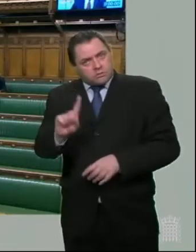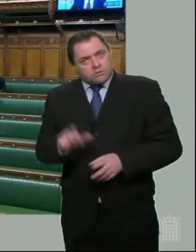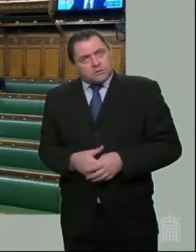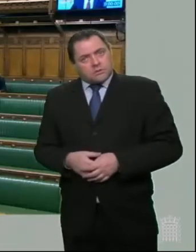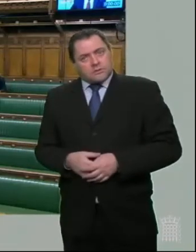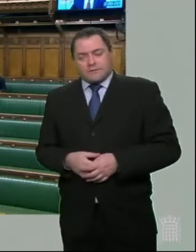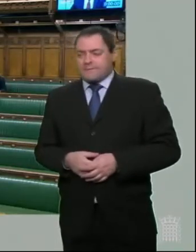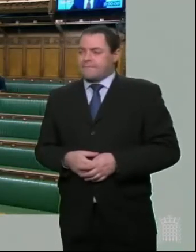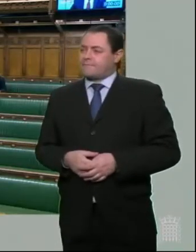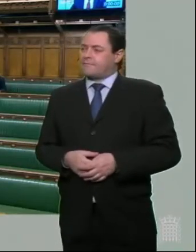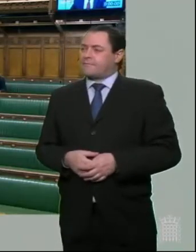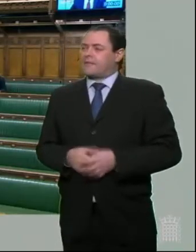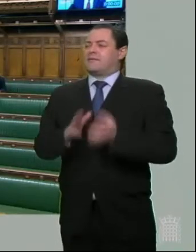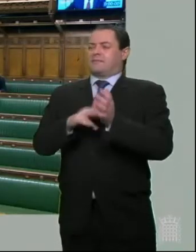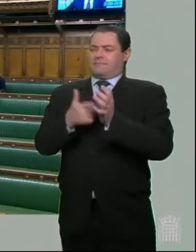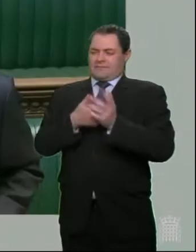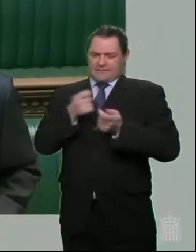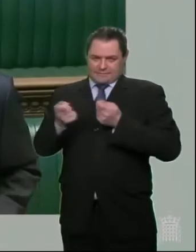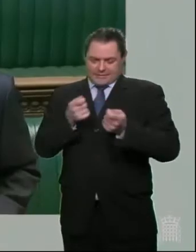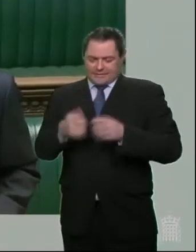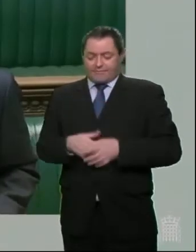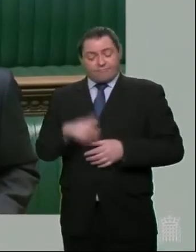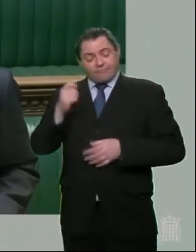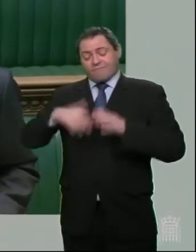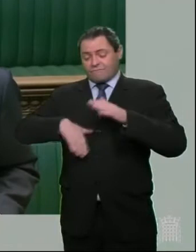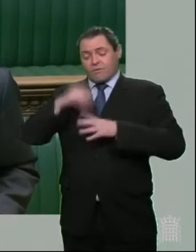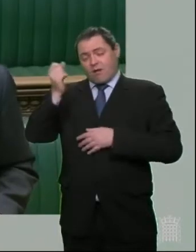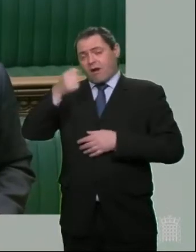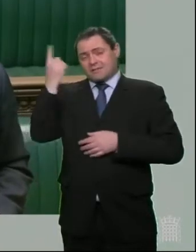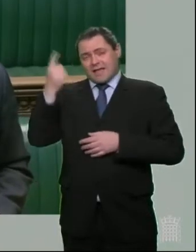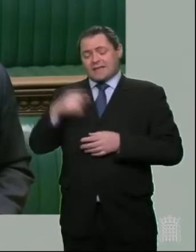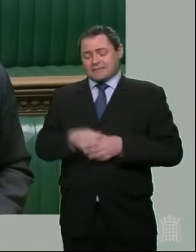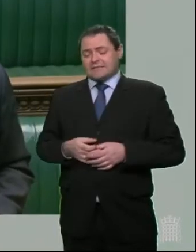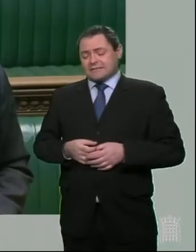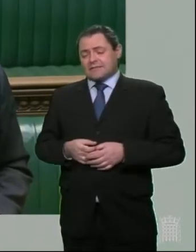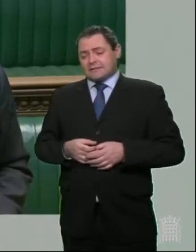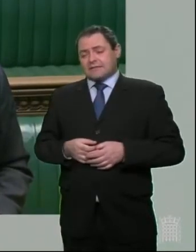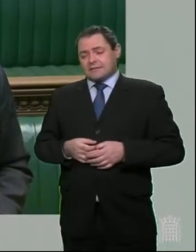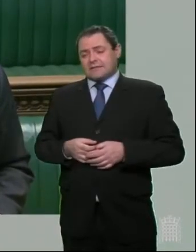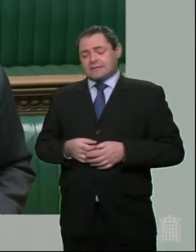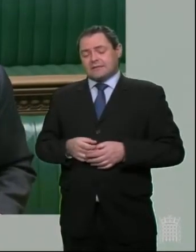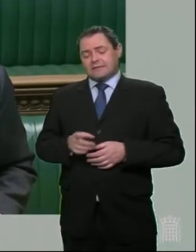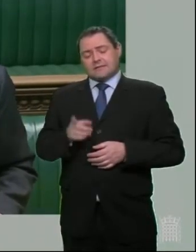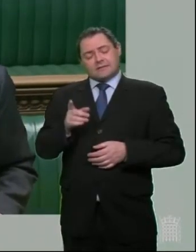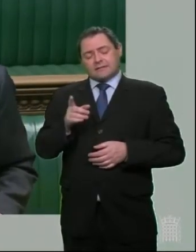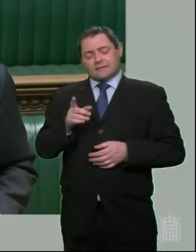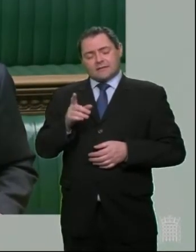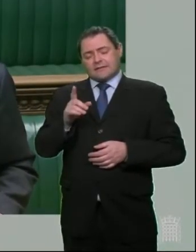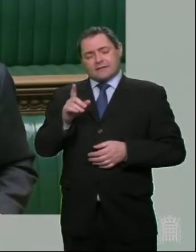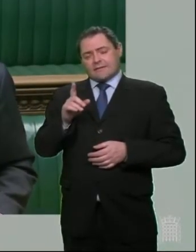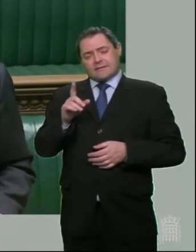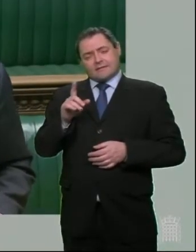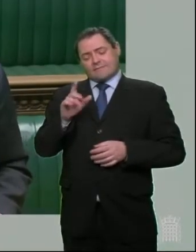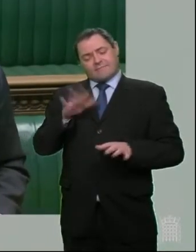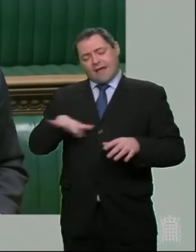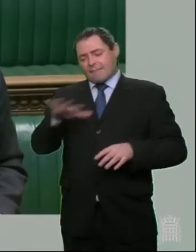Mr. Speaker, as I said just now, I do fully understand the frustration and impatience of families across the country who